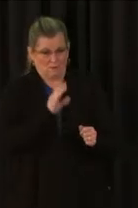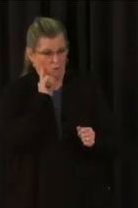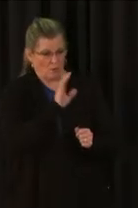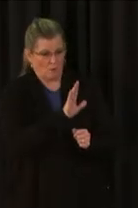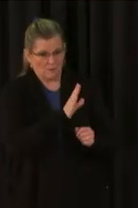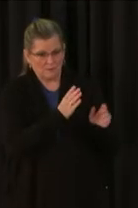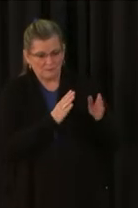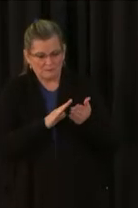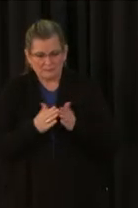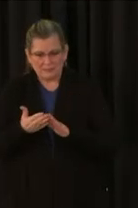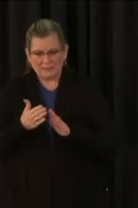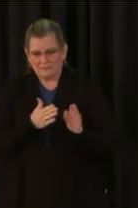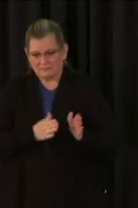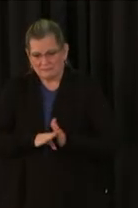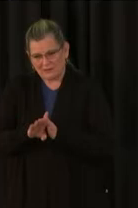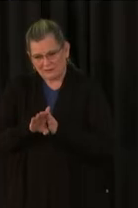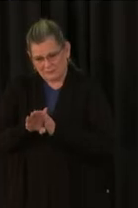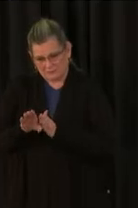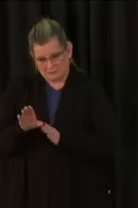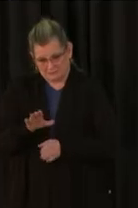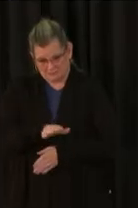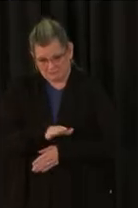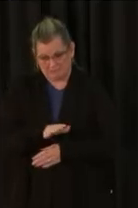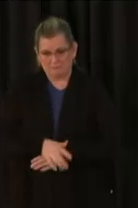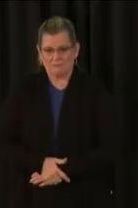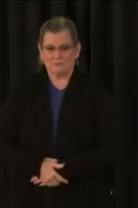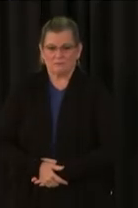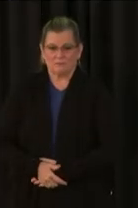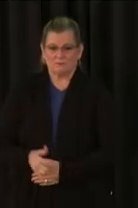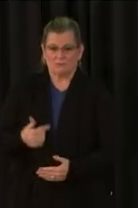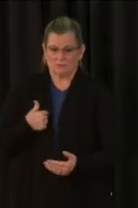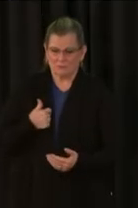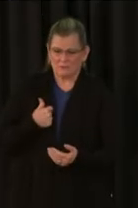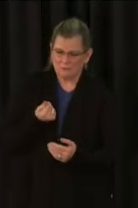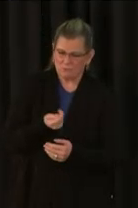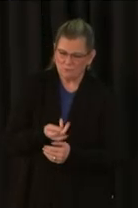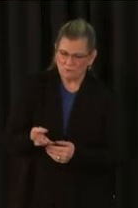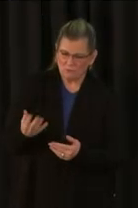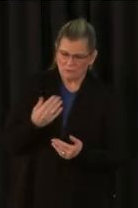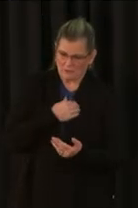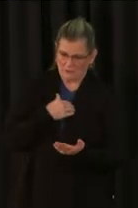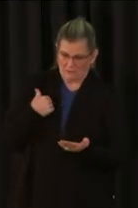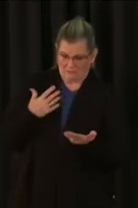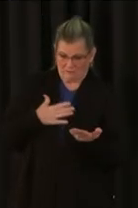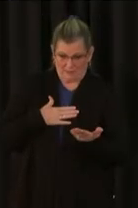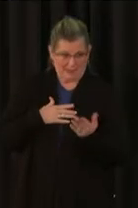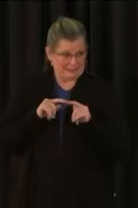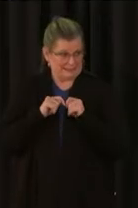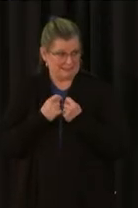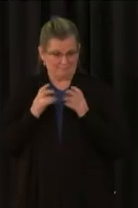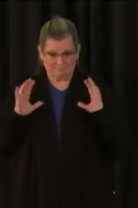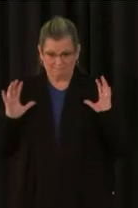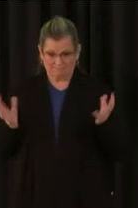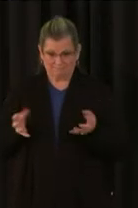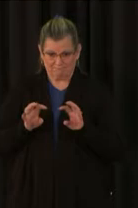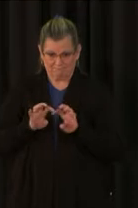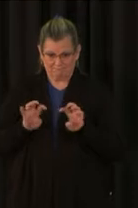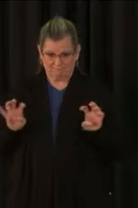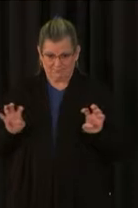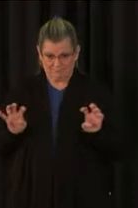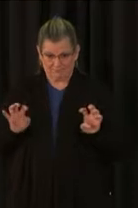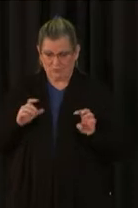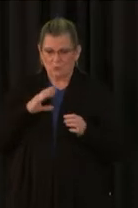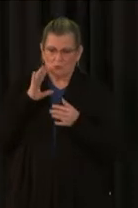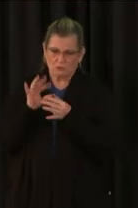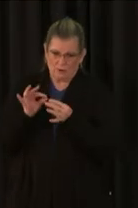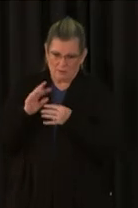DMPED. We're joined by a few guests today, which I'll get to shortly, and we're going to talk about some of our recovery efforts, including